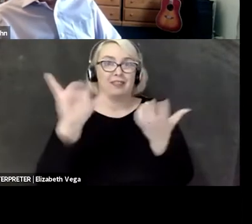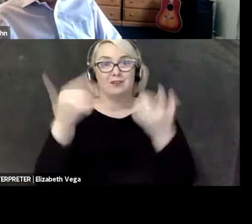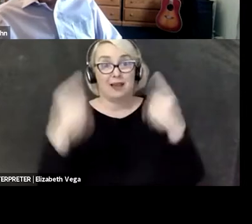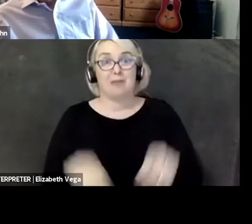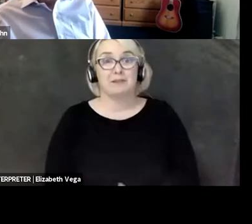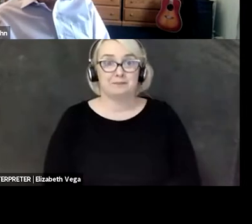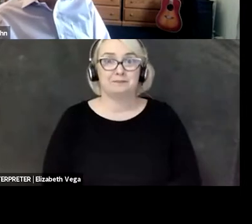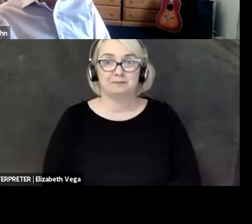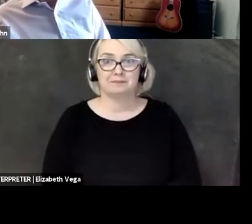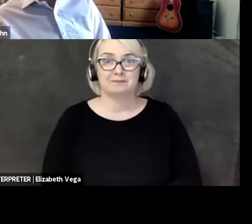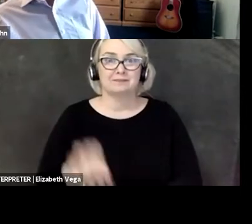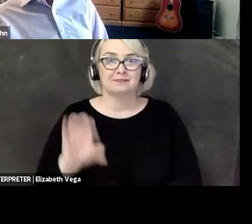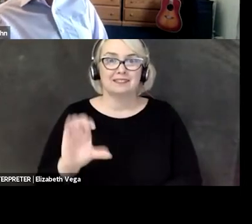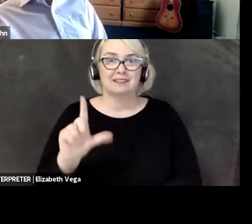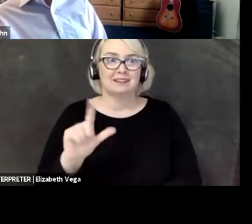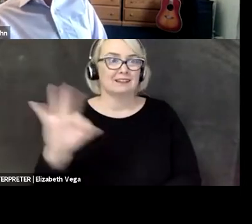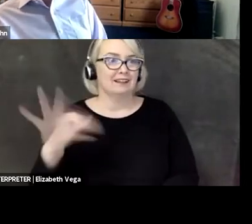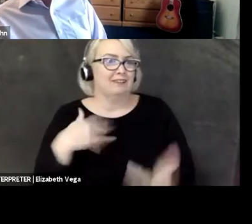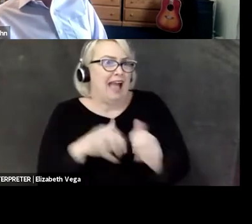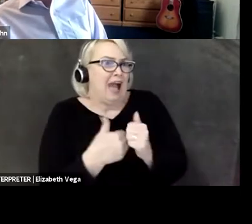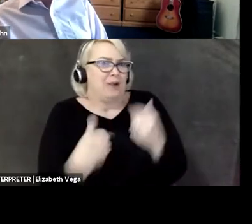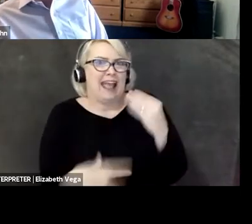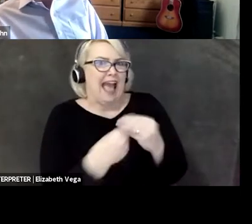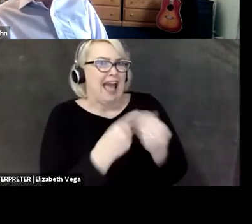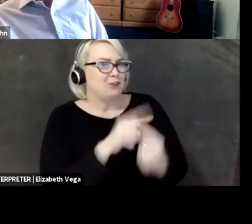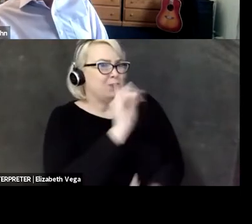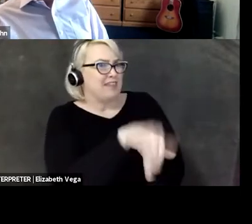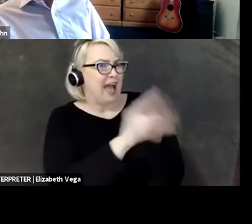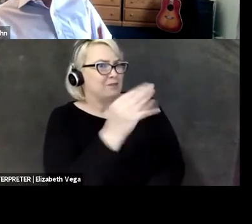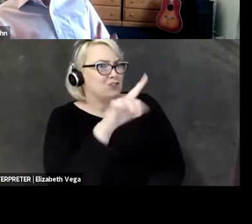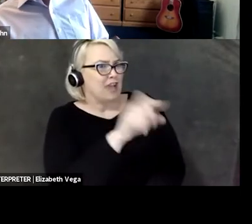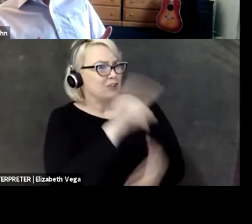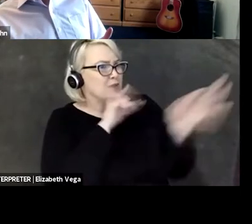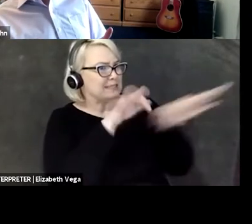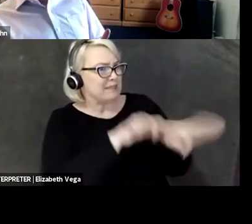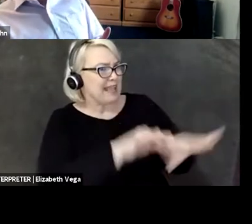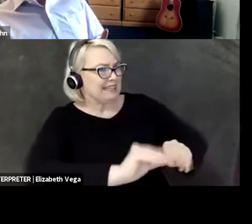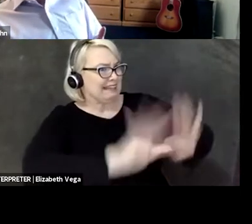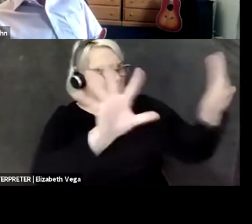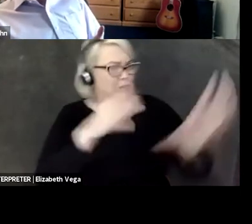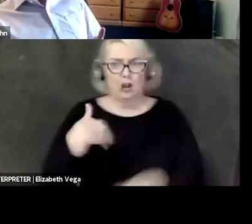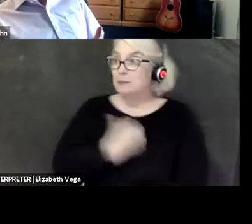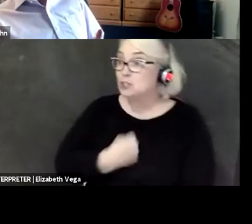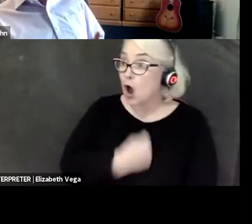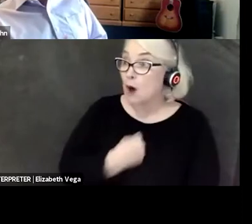I don't know how to add to that, actually. You covered it all, Michelle. I'm sorry.